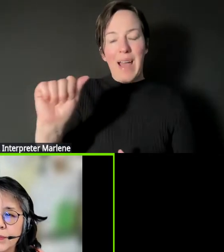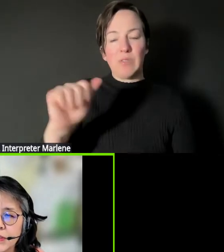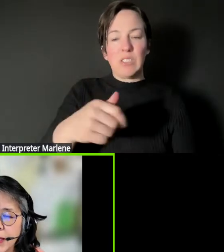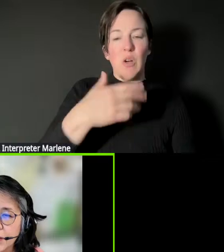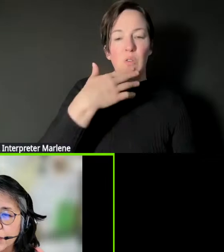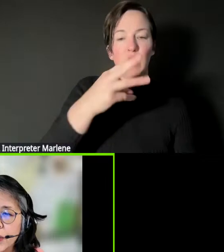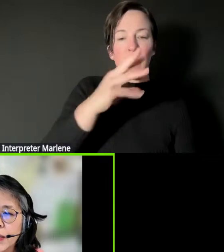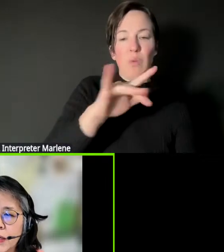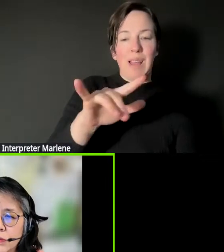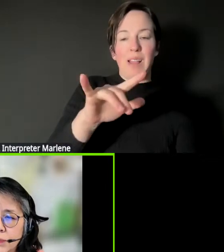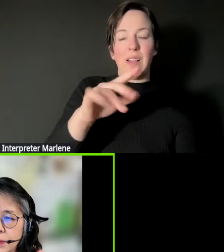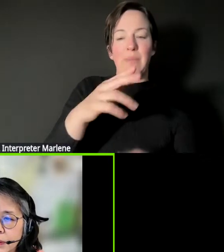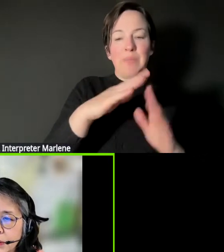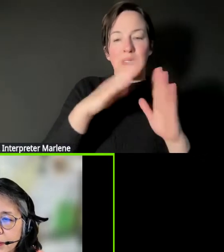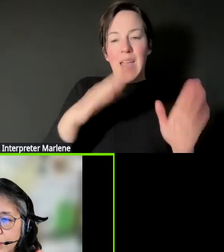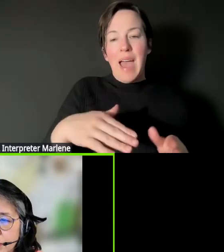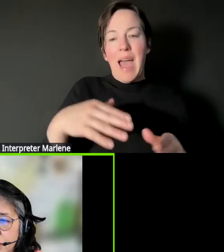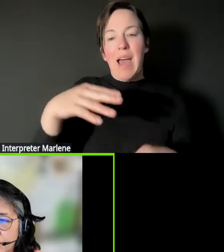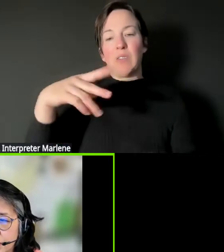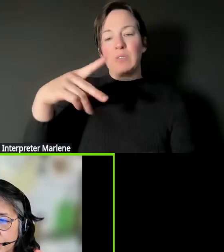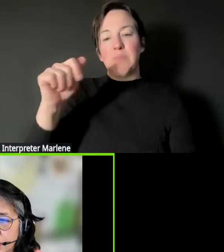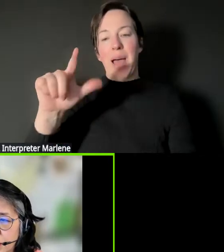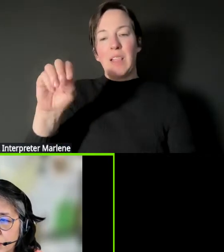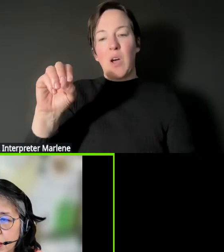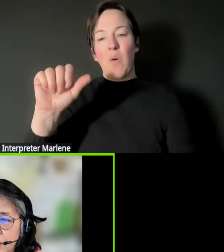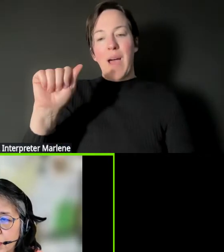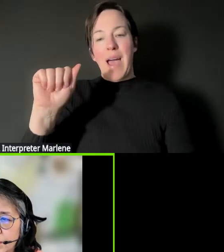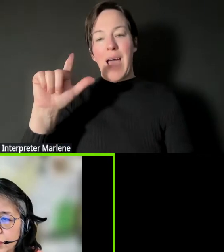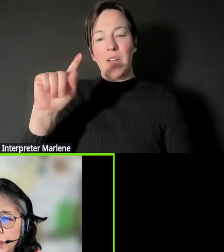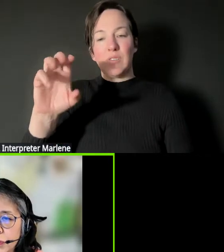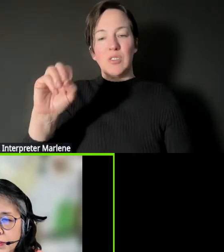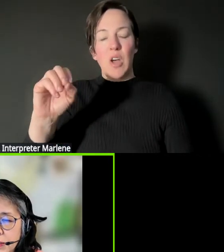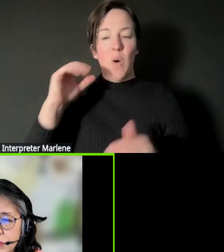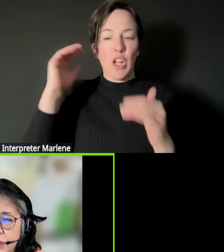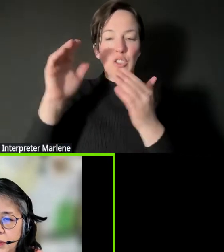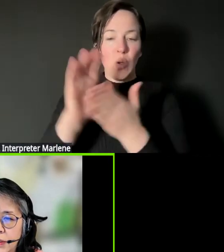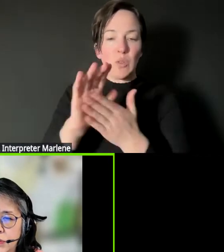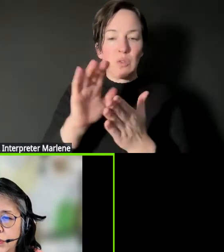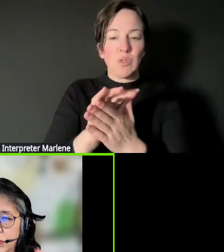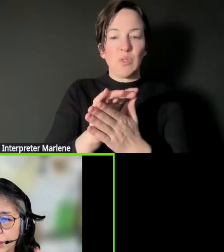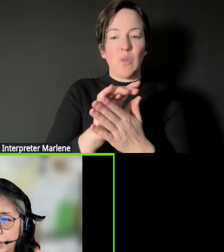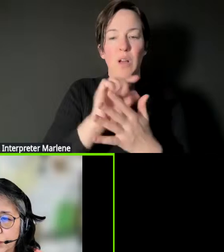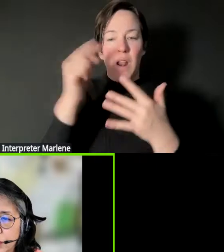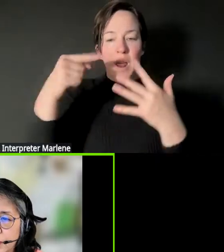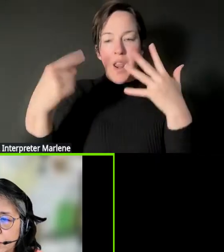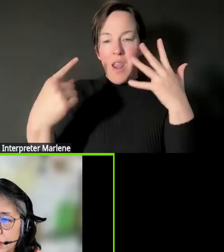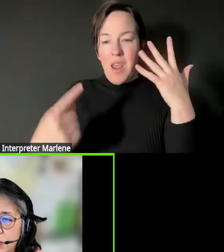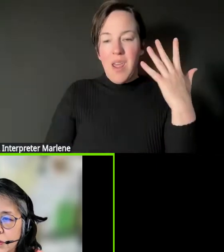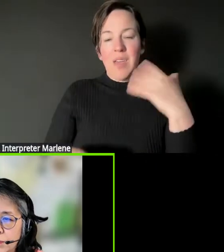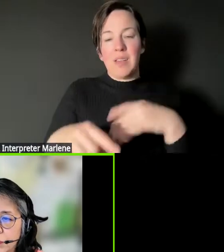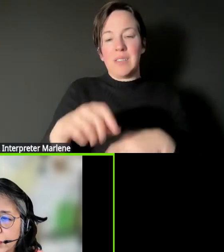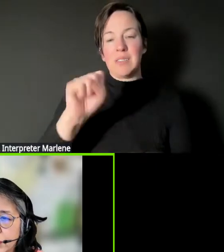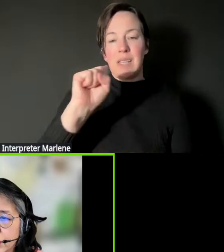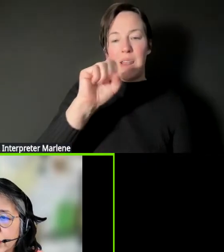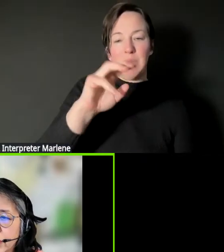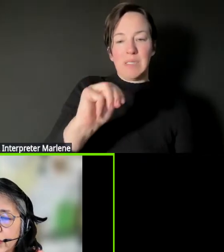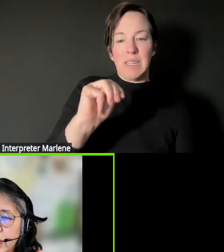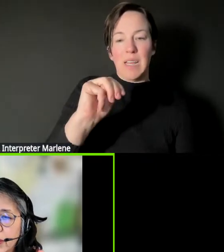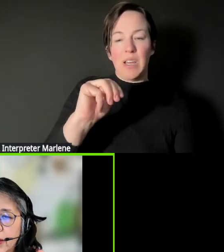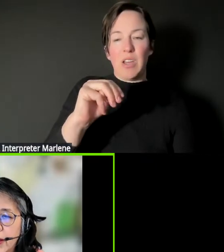San Mateo County Public Library, San Mateo County Highway Patrol, Slingshot Connection, Express Employment, Renaissance